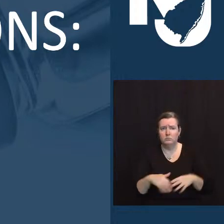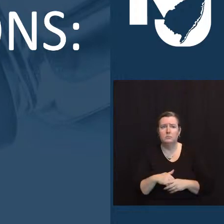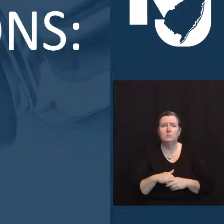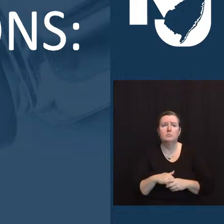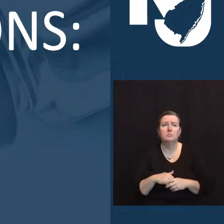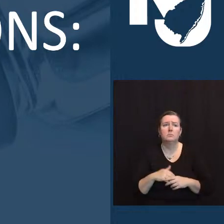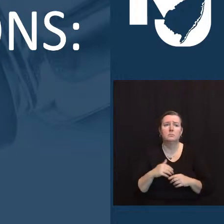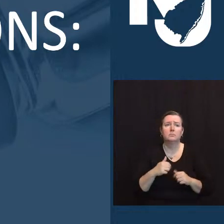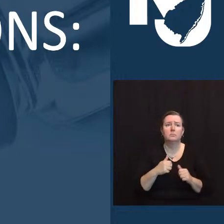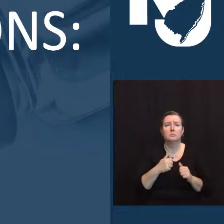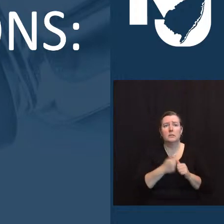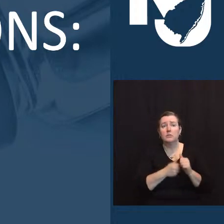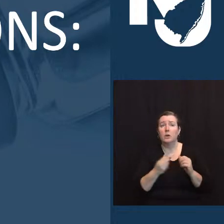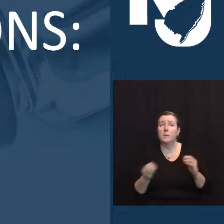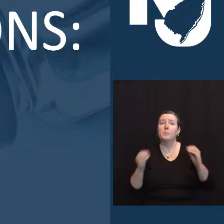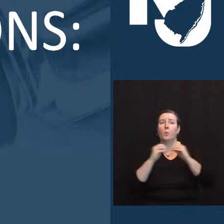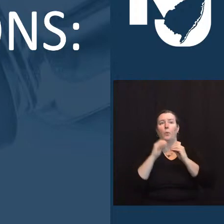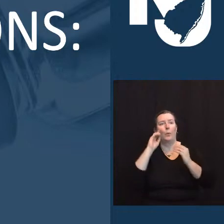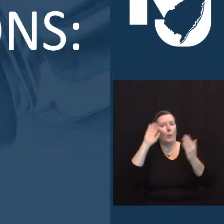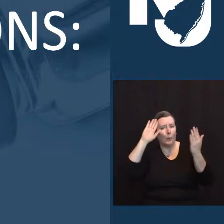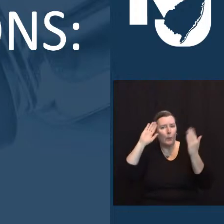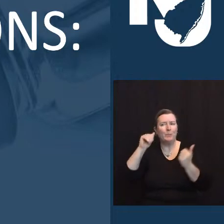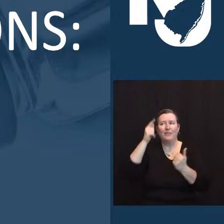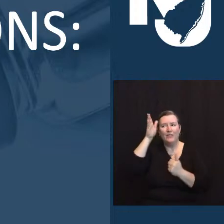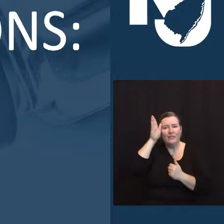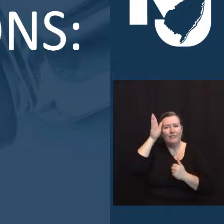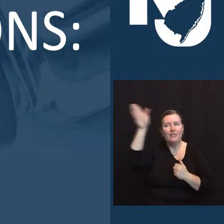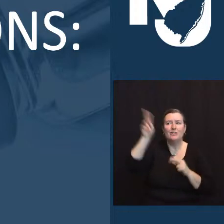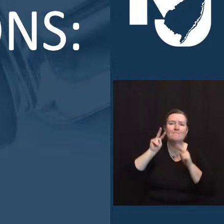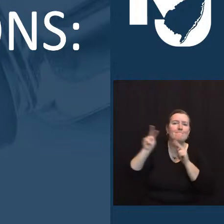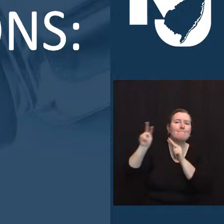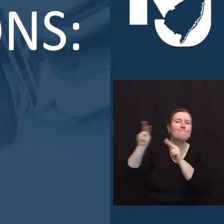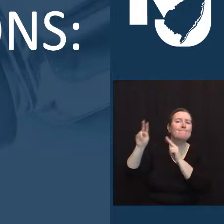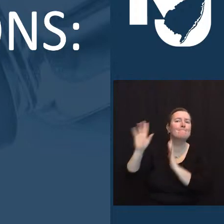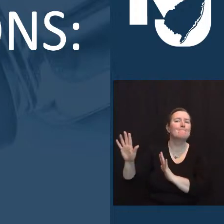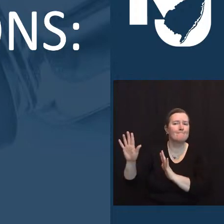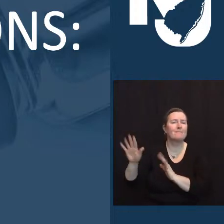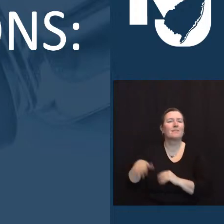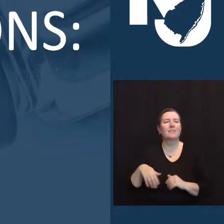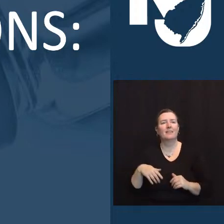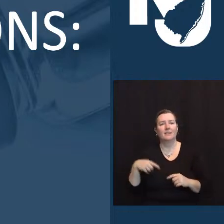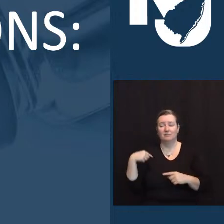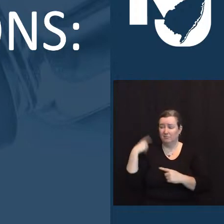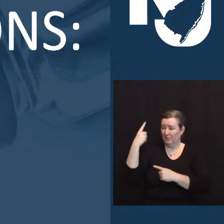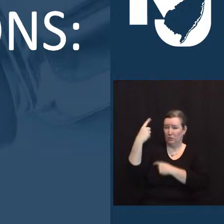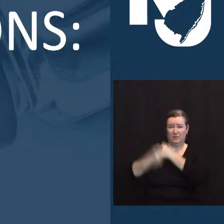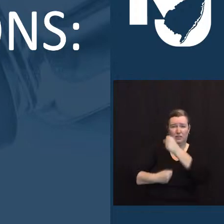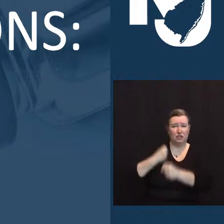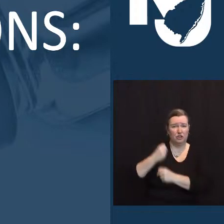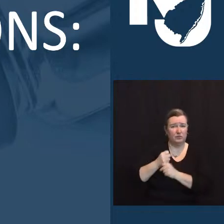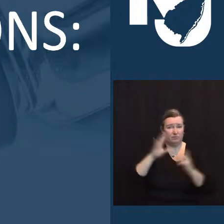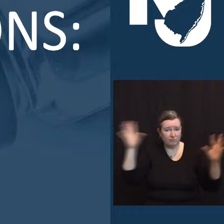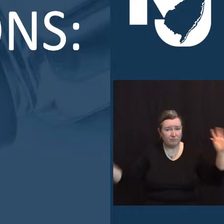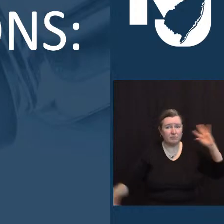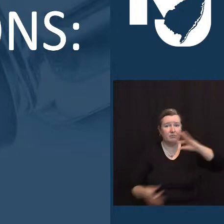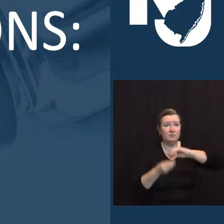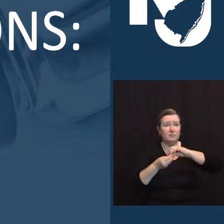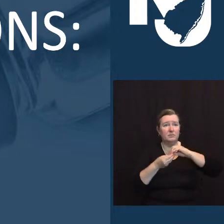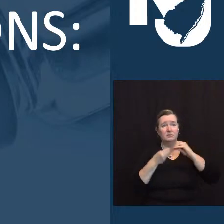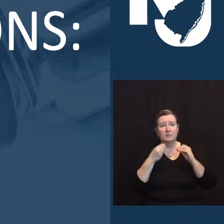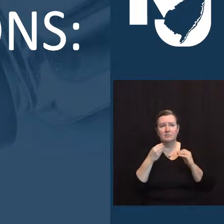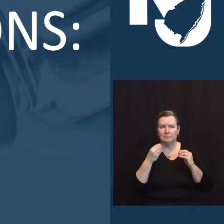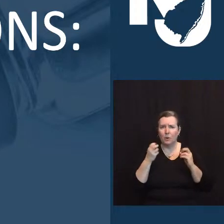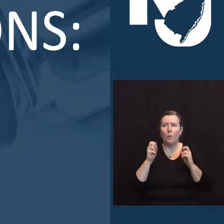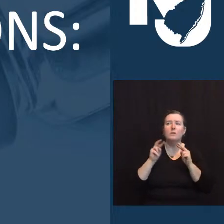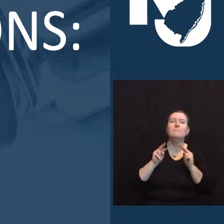days that await. 1 year in, we could finally see the light of a new day beginning to break on the horizon. We cannot